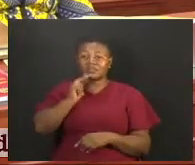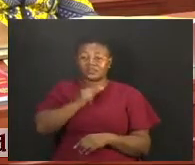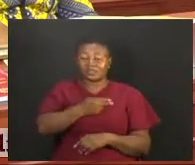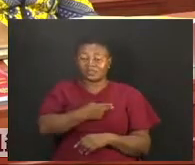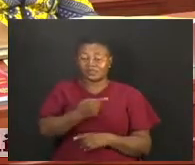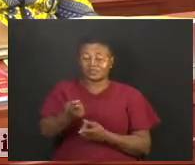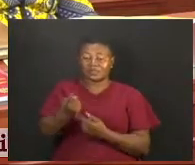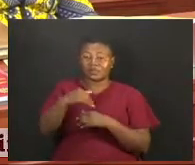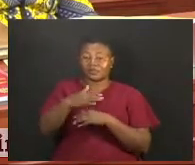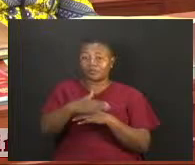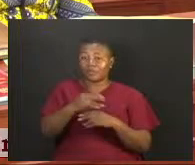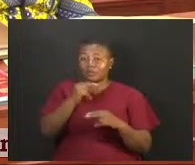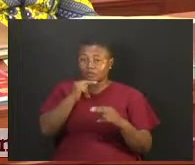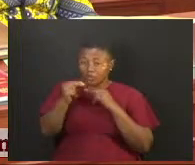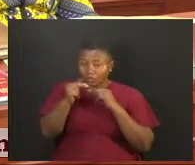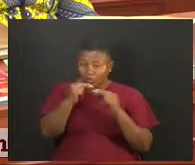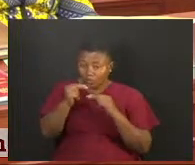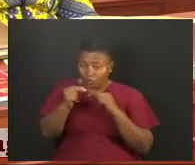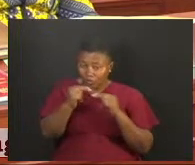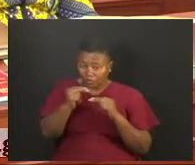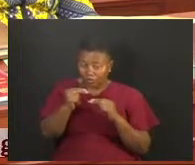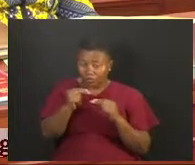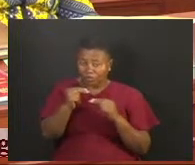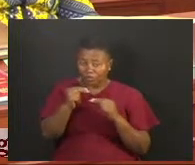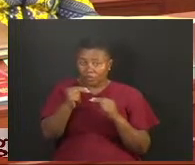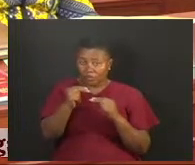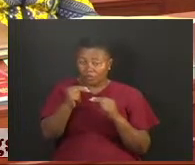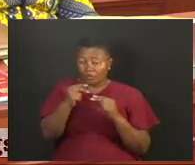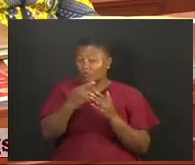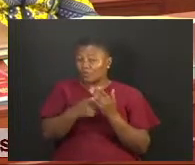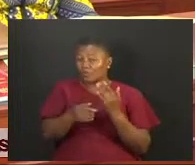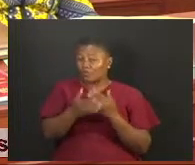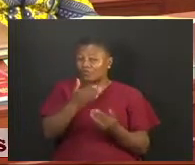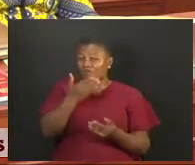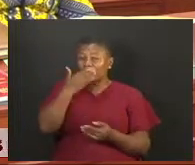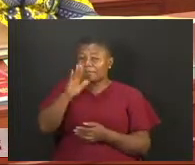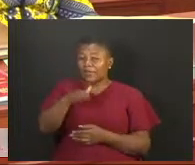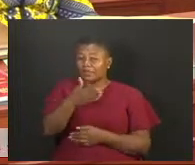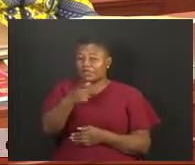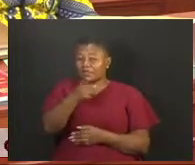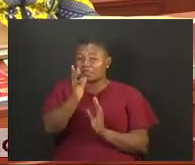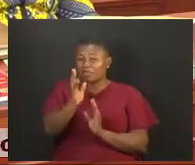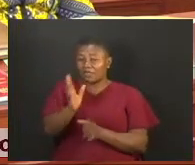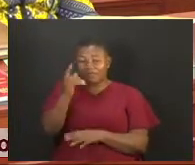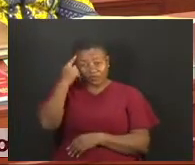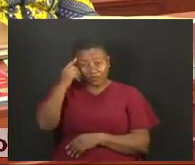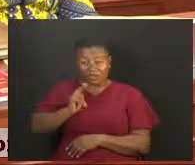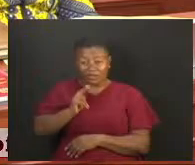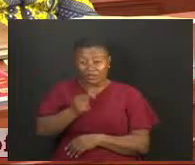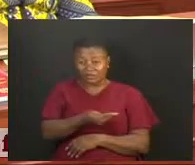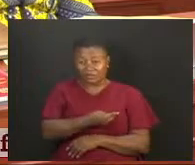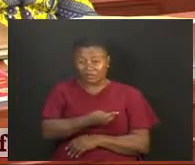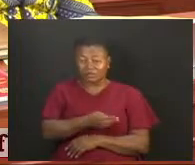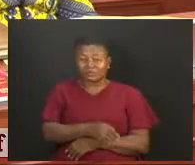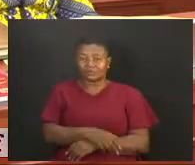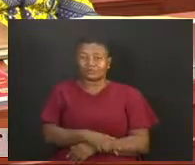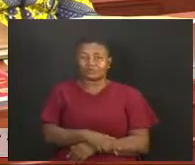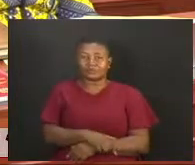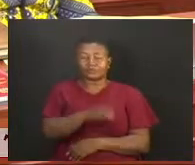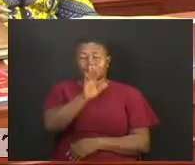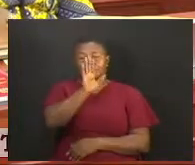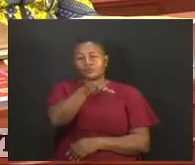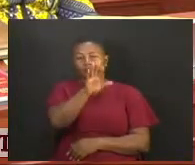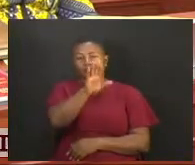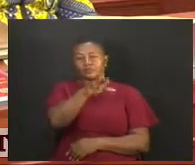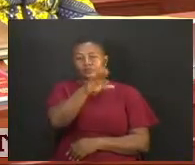the very disaster they left us. Mr. Speaker, Honorable we want Minority the